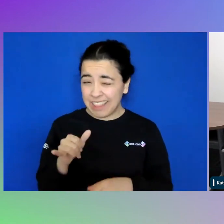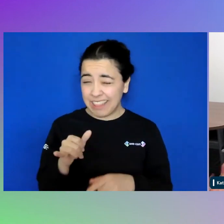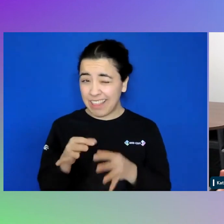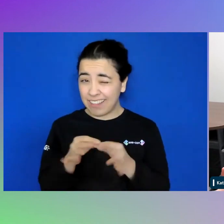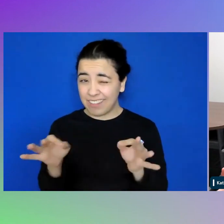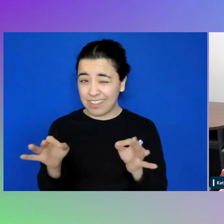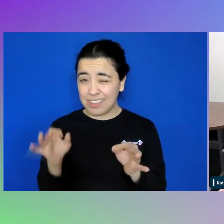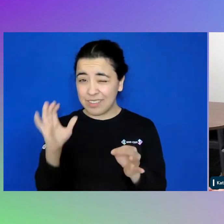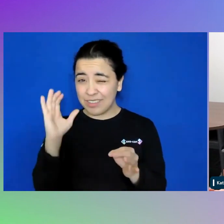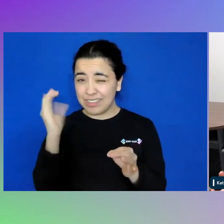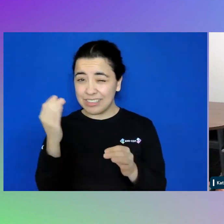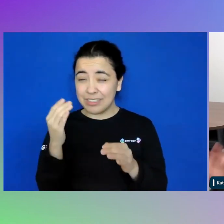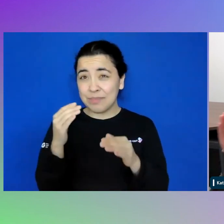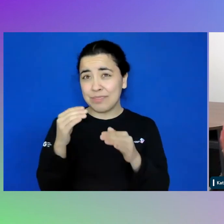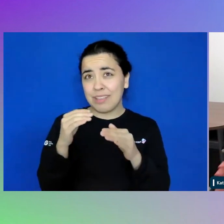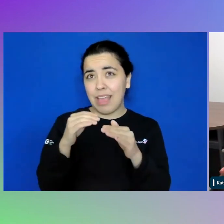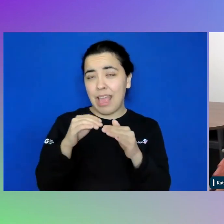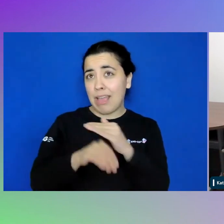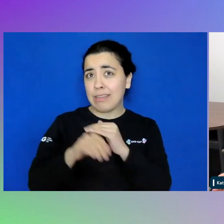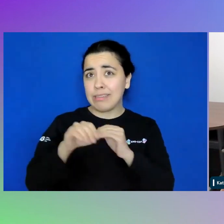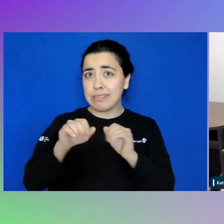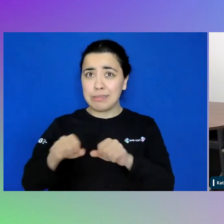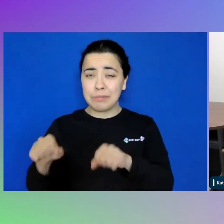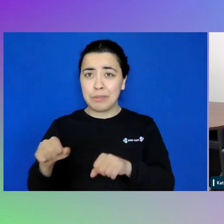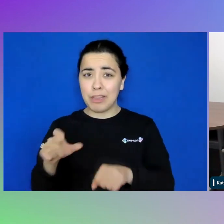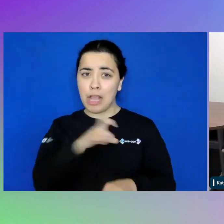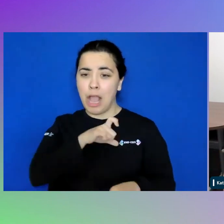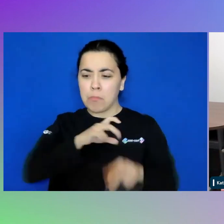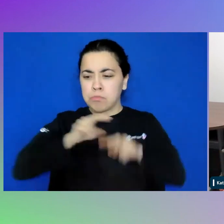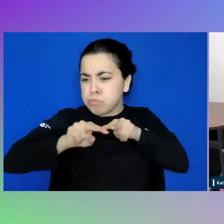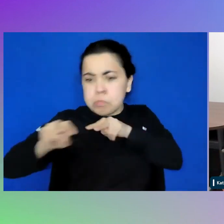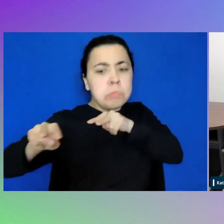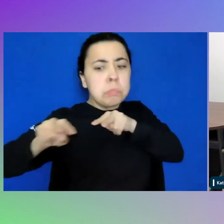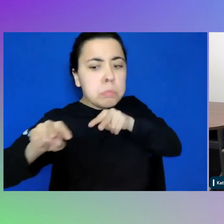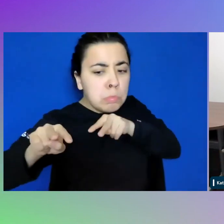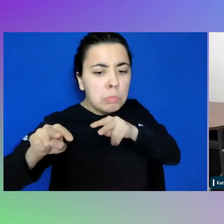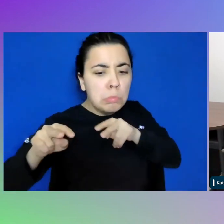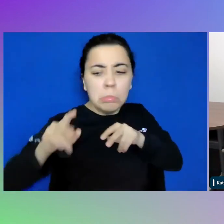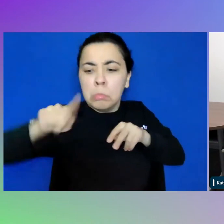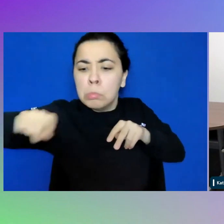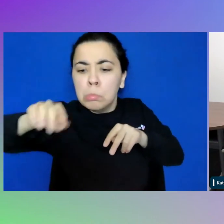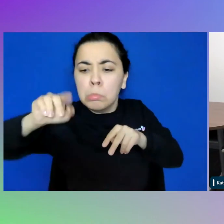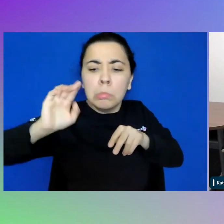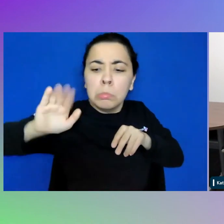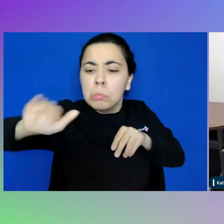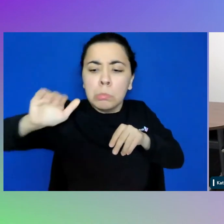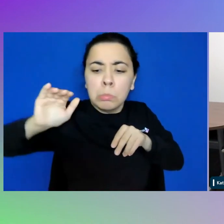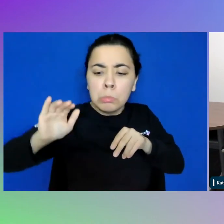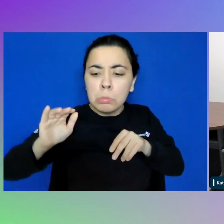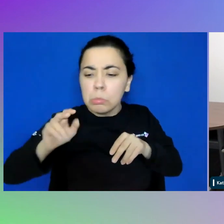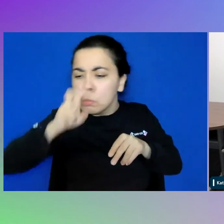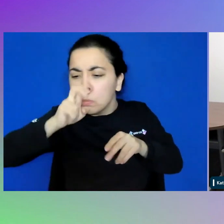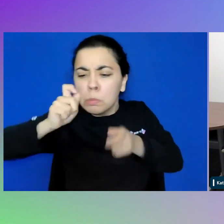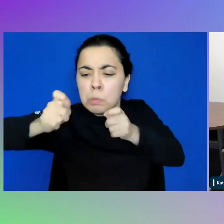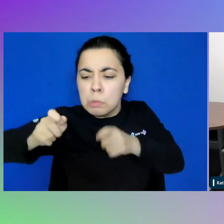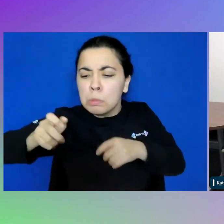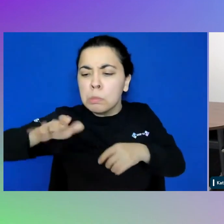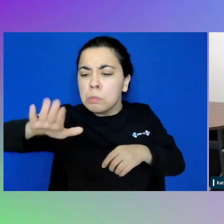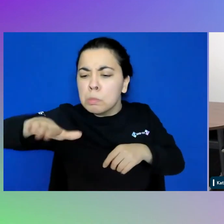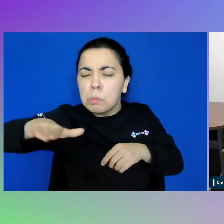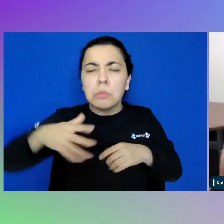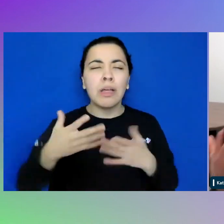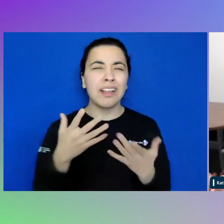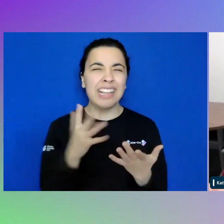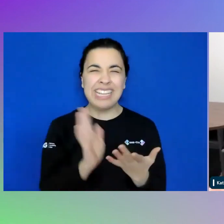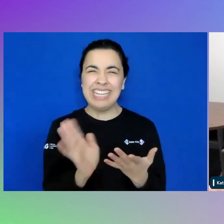to the whole accessibility cop idea. The reason I'm focusing on that first is because I think the way to get